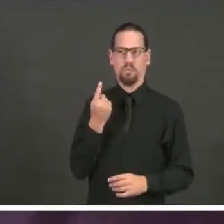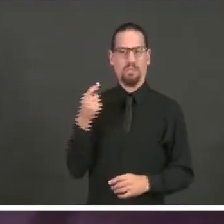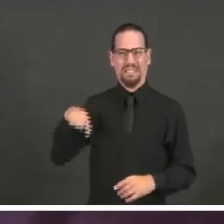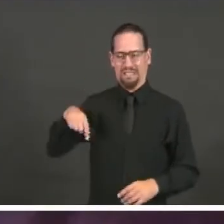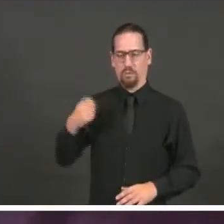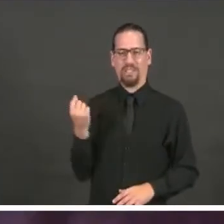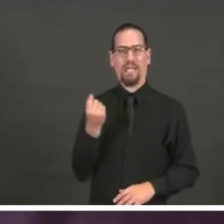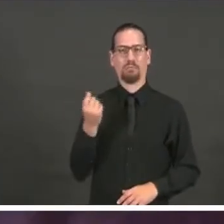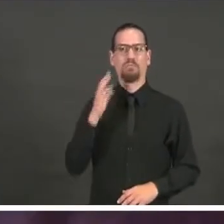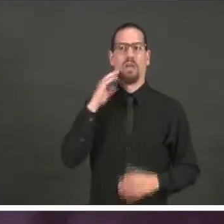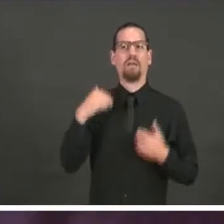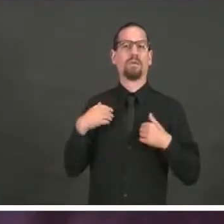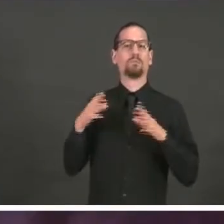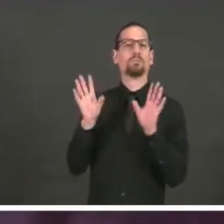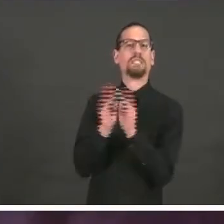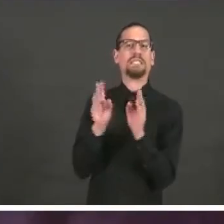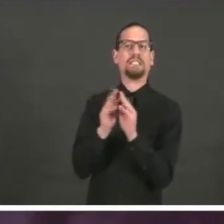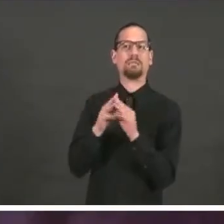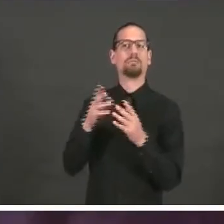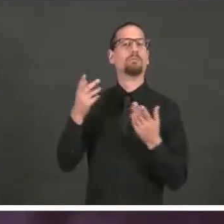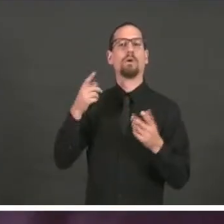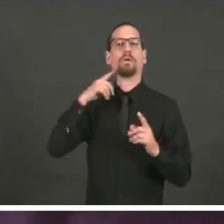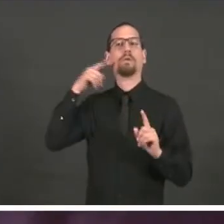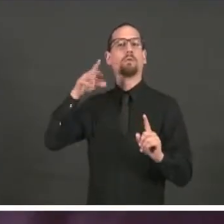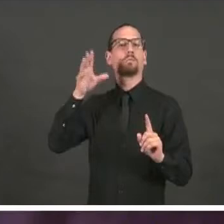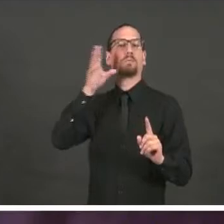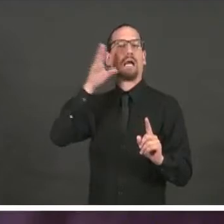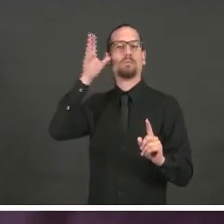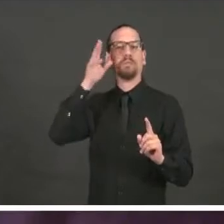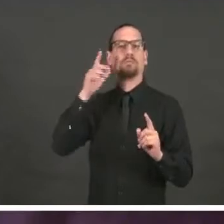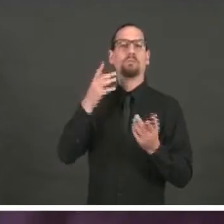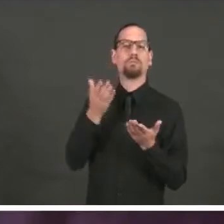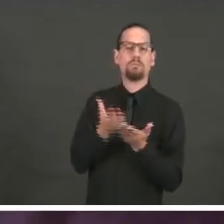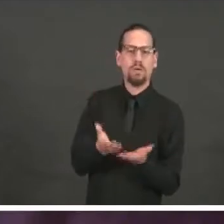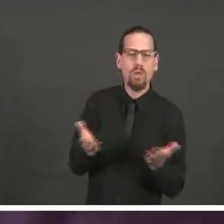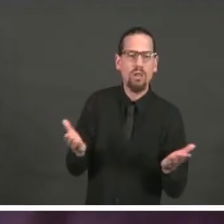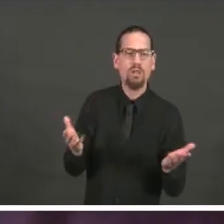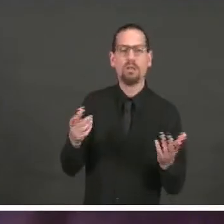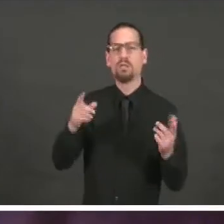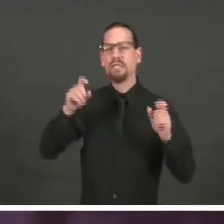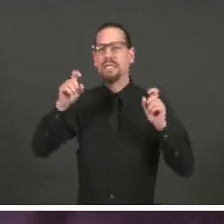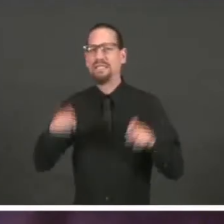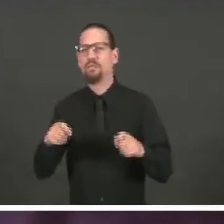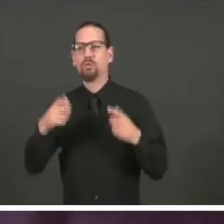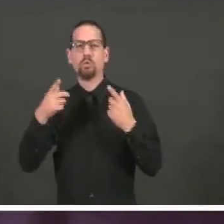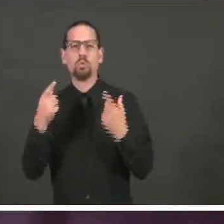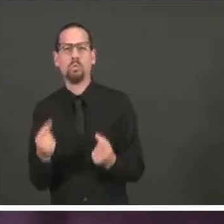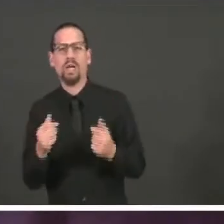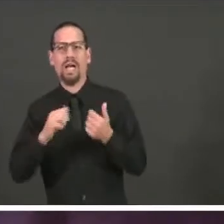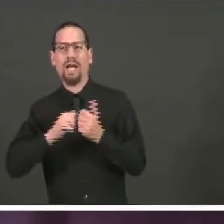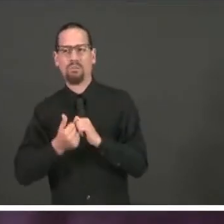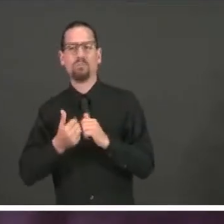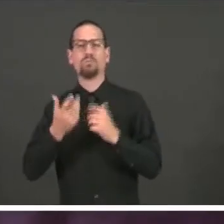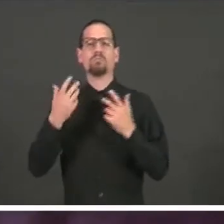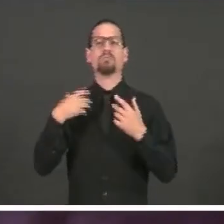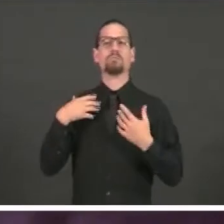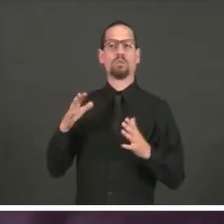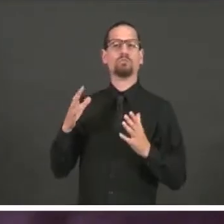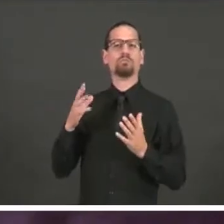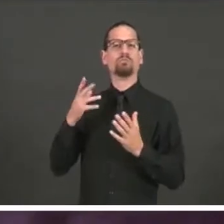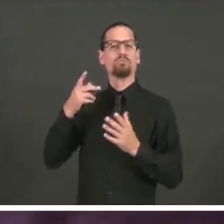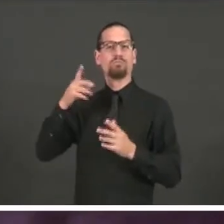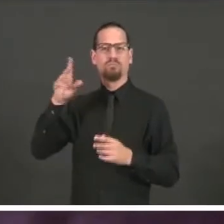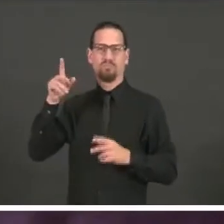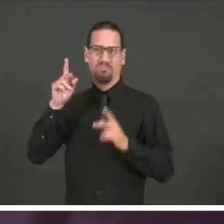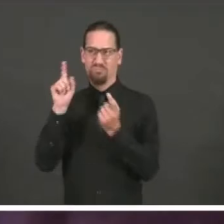for parents on our website, extremely important. We've been meeting with teachers of color statewide to put their